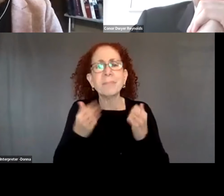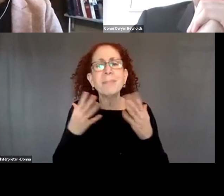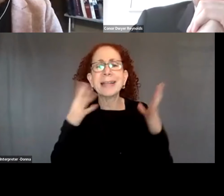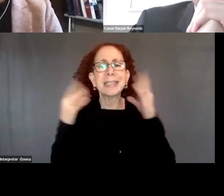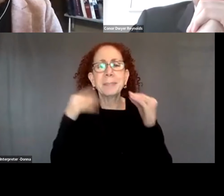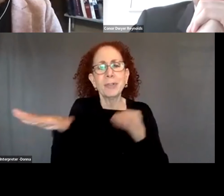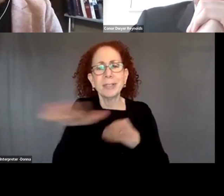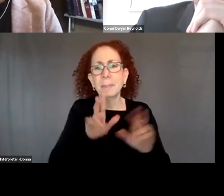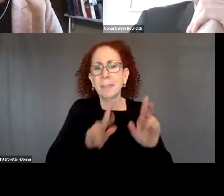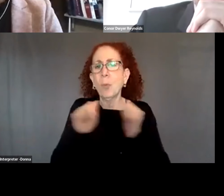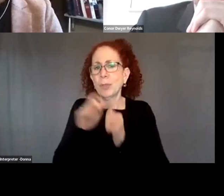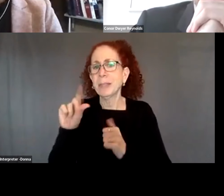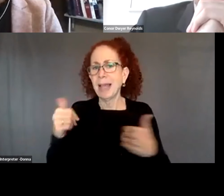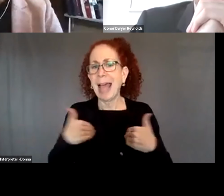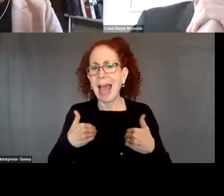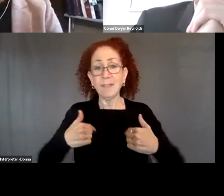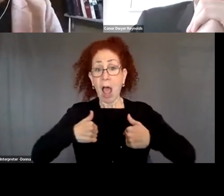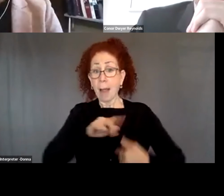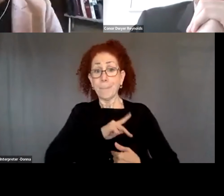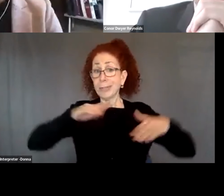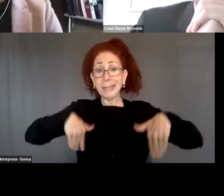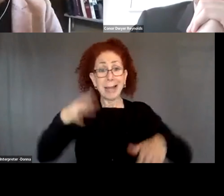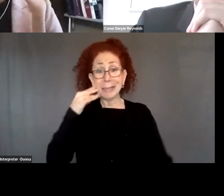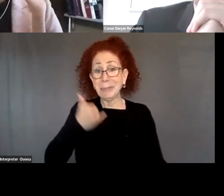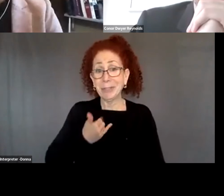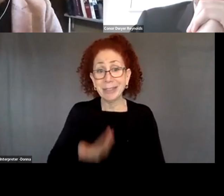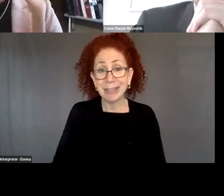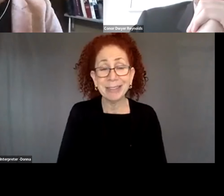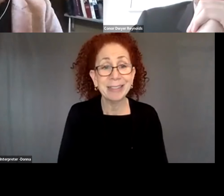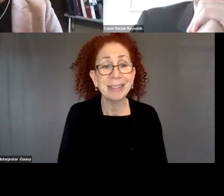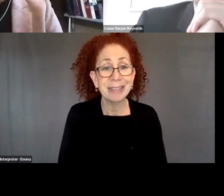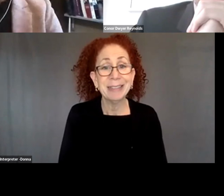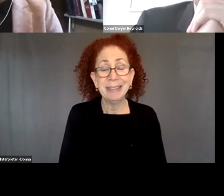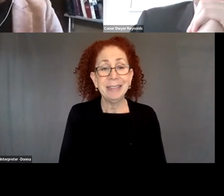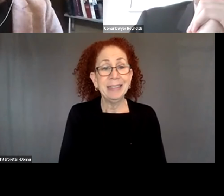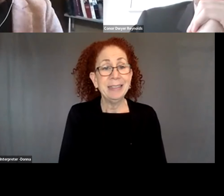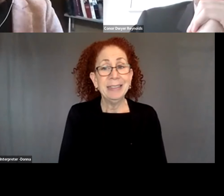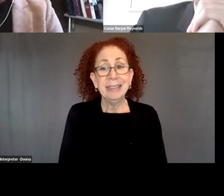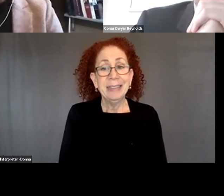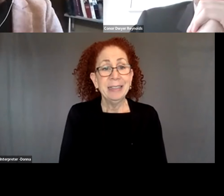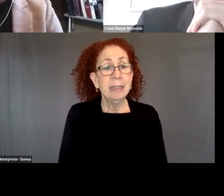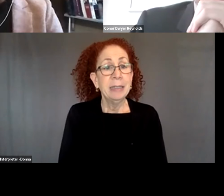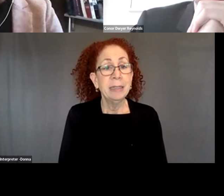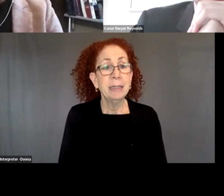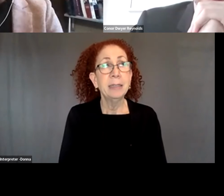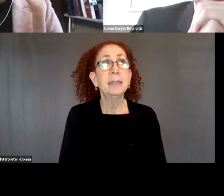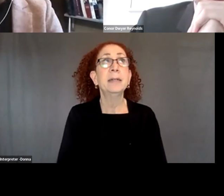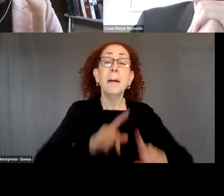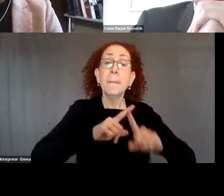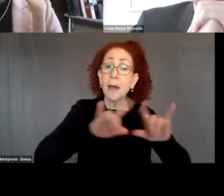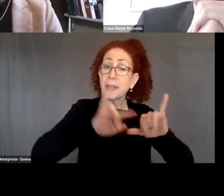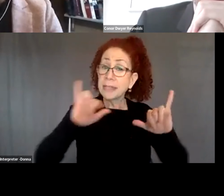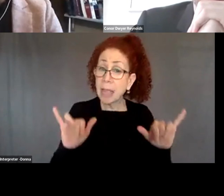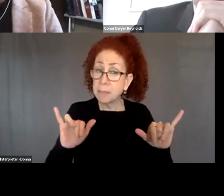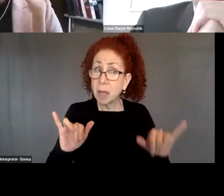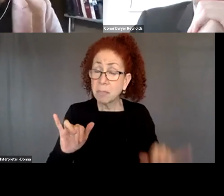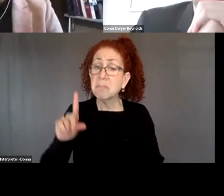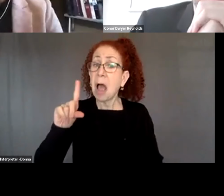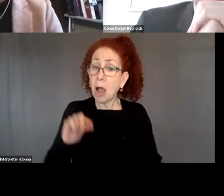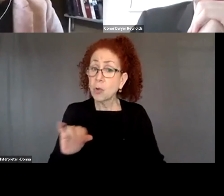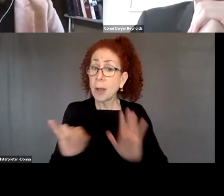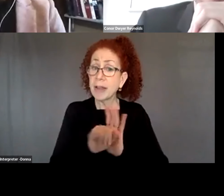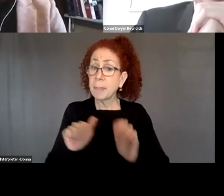of disability that I personally have not meaningfully experienced. At the same time, I do identify myself